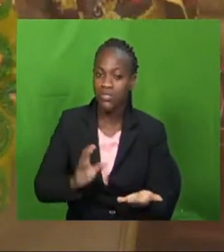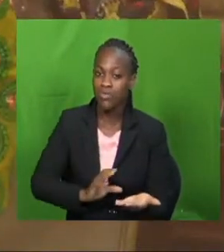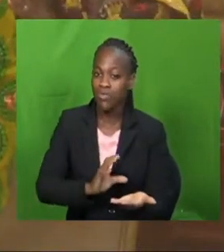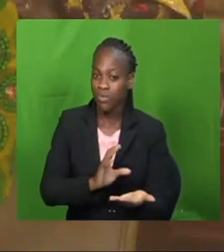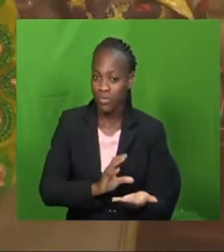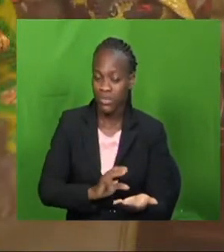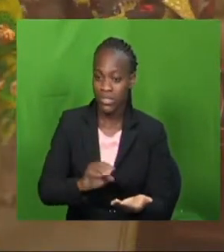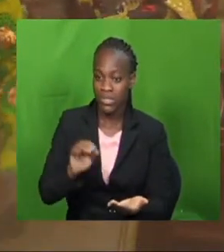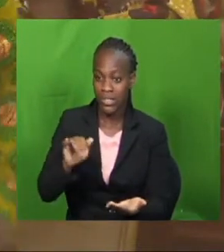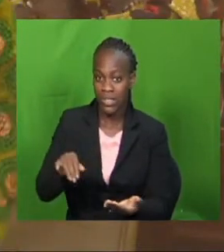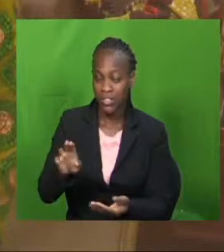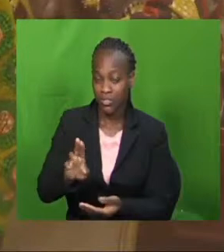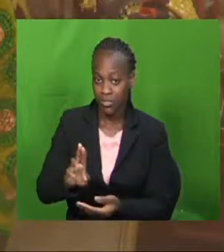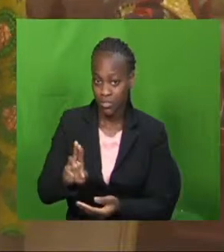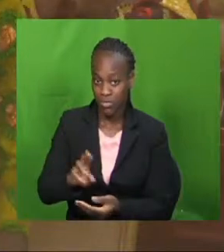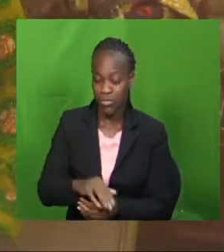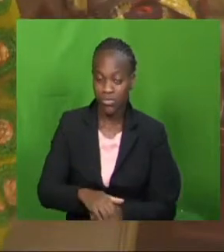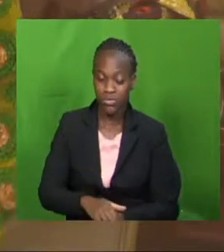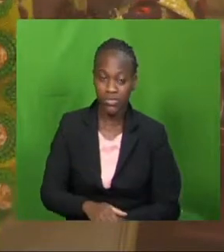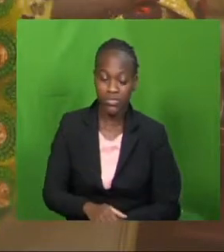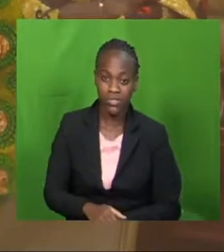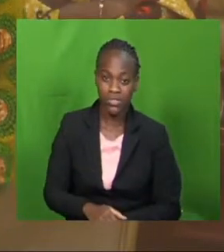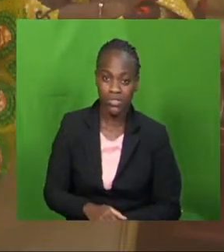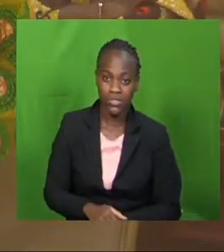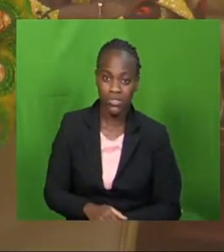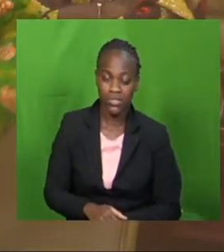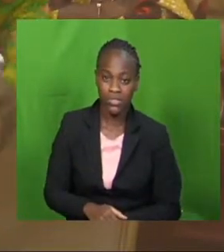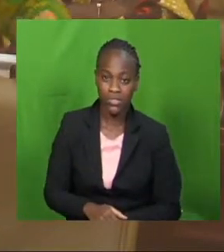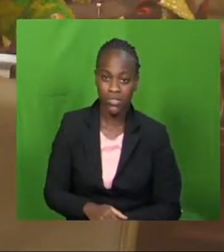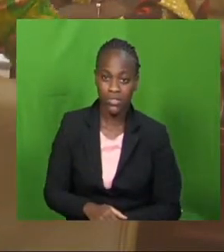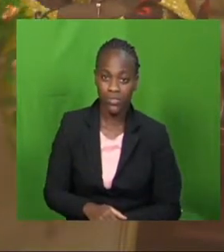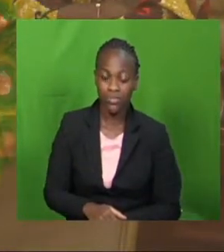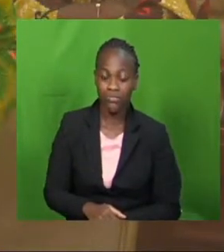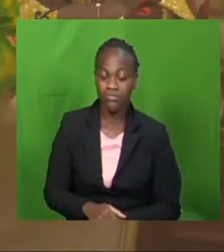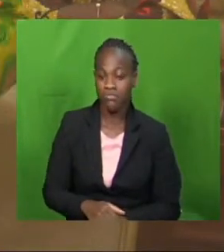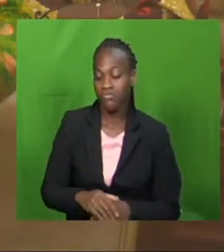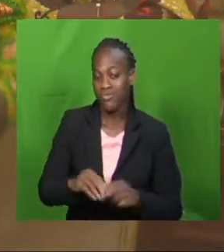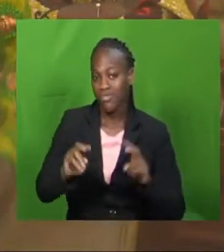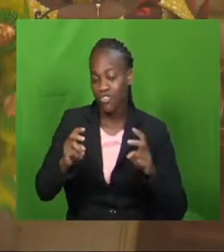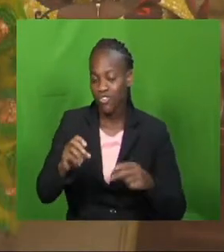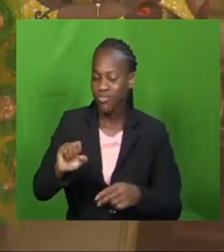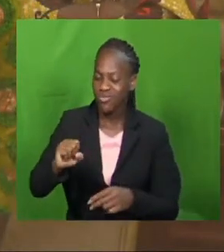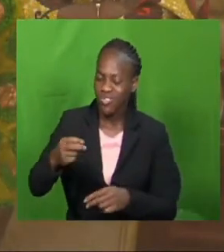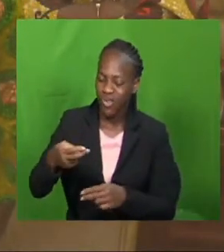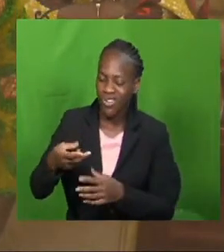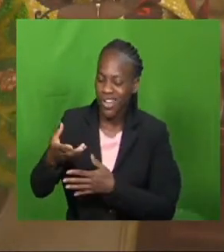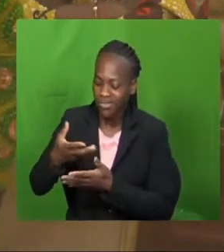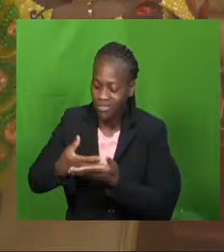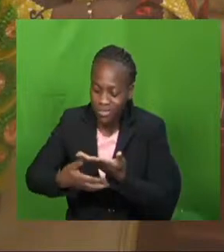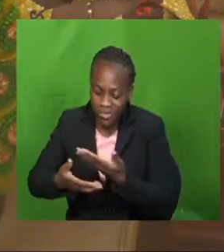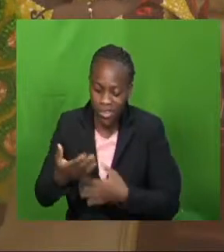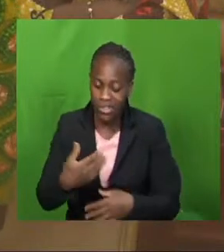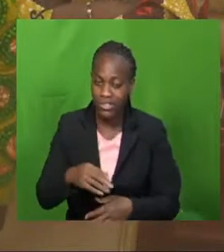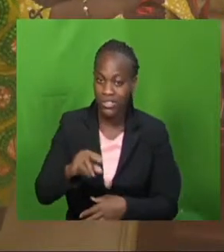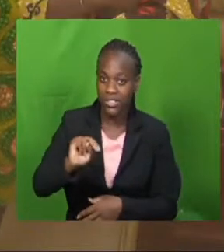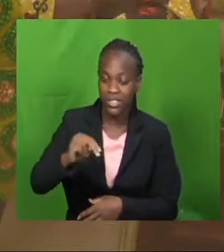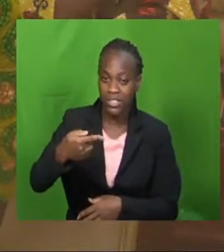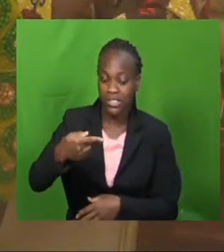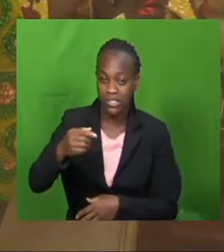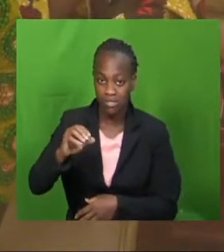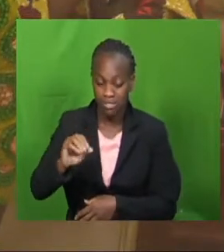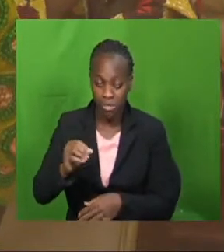So the committee agrees with the ministry's position. Another issue about stakeholder engagement. Yes, many NGOs,